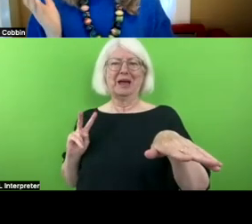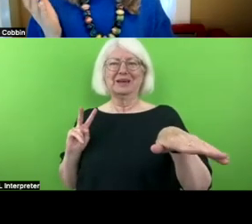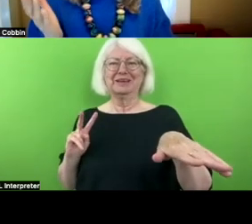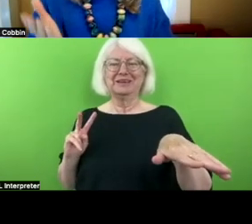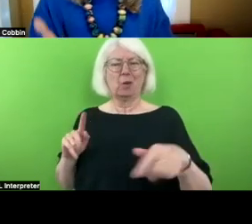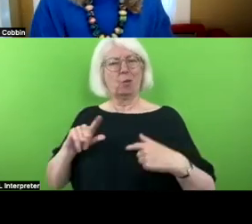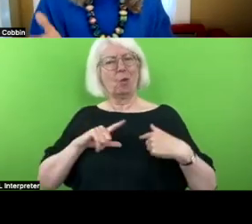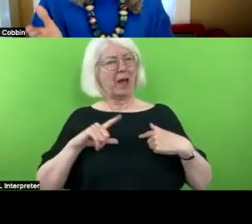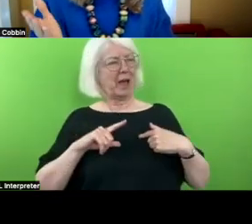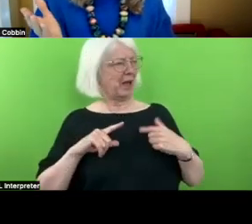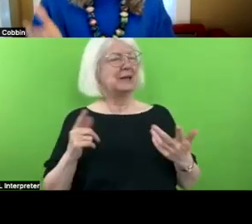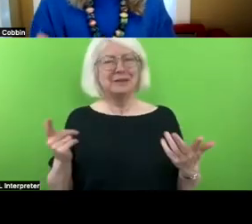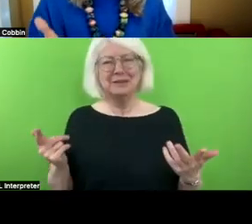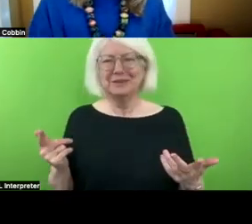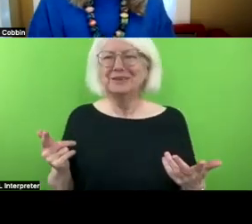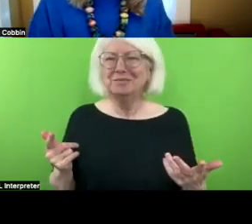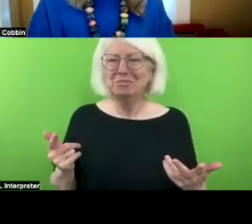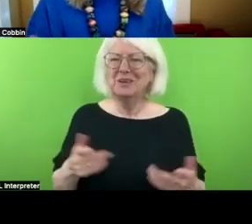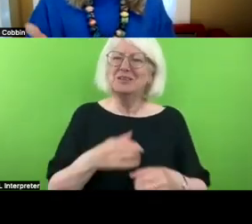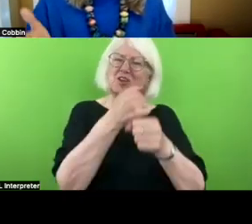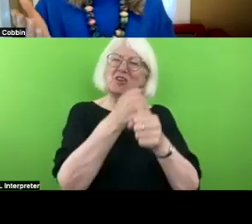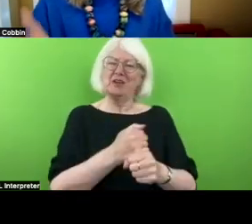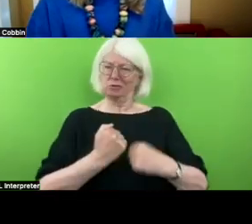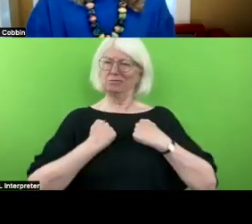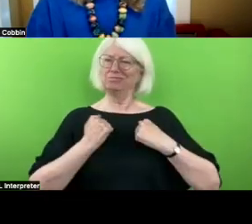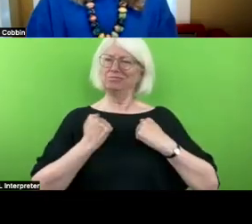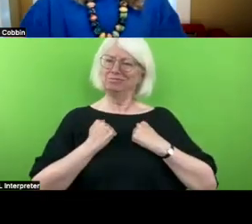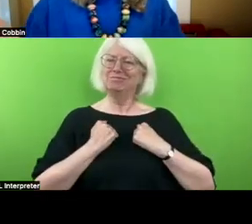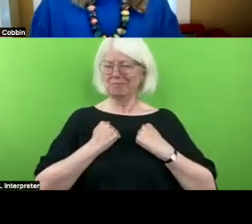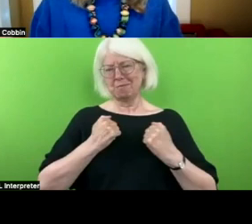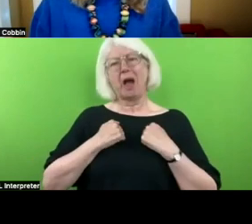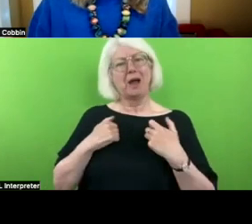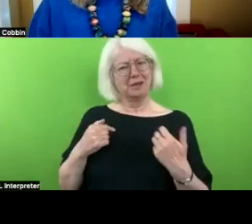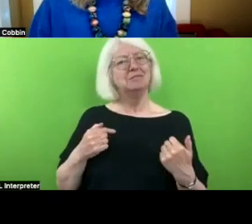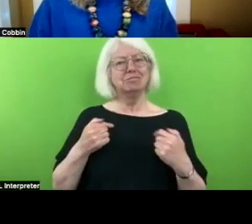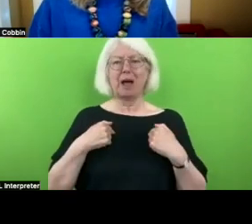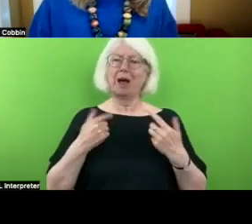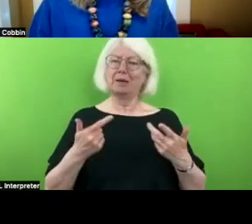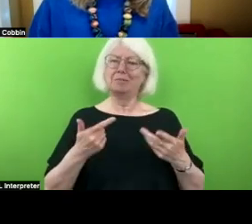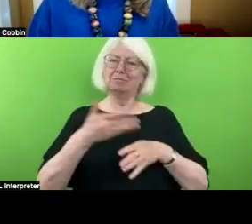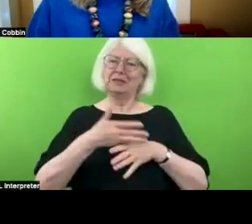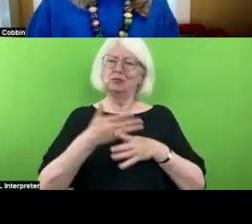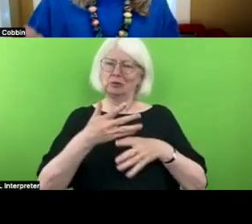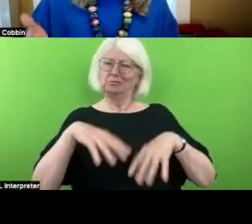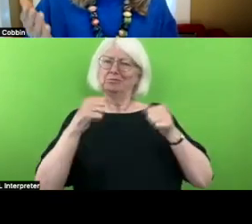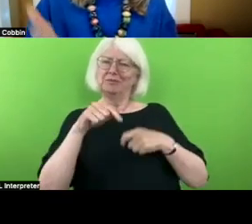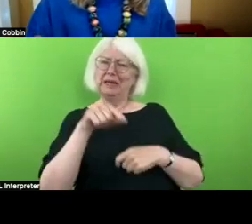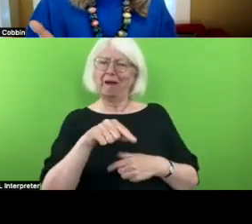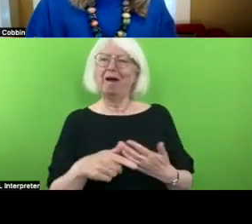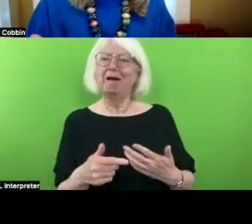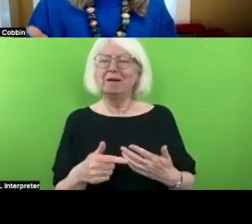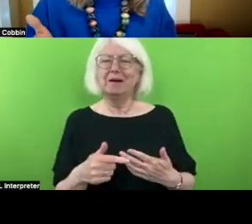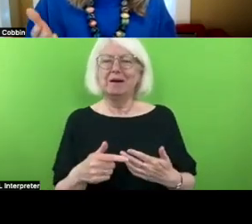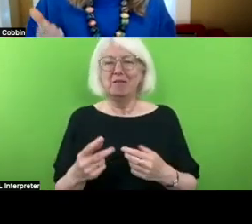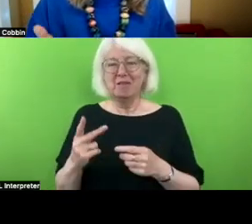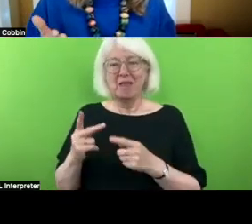was because the bishop was the cathedral was theirs. This was the place from which their ministry began. And the other